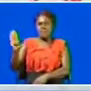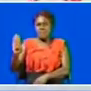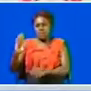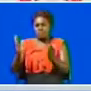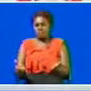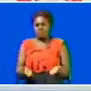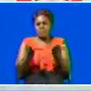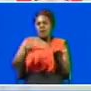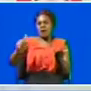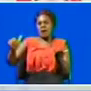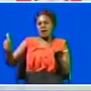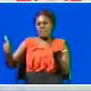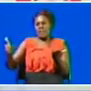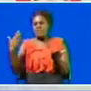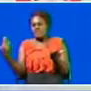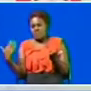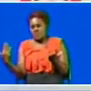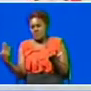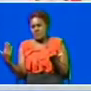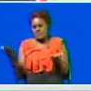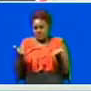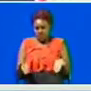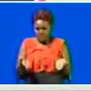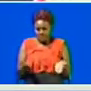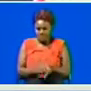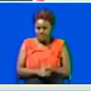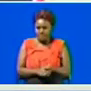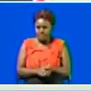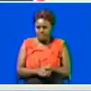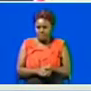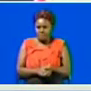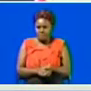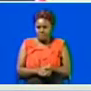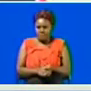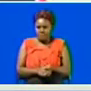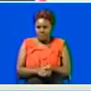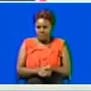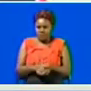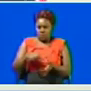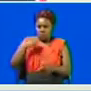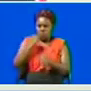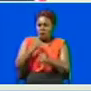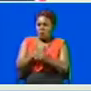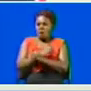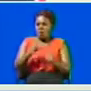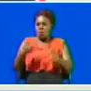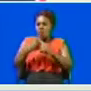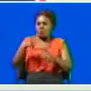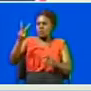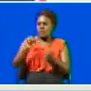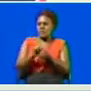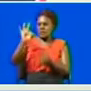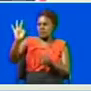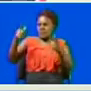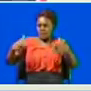improving other facilities here. We are all, which have been idle since the 2013, it